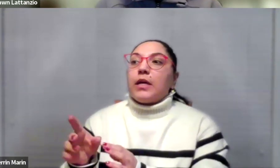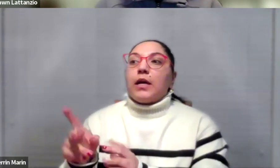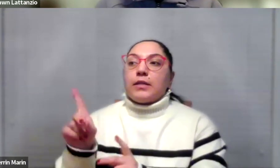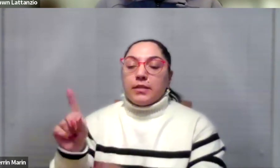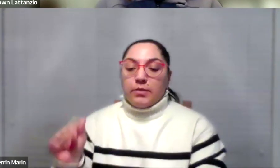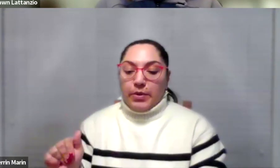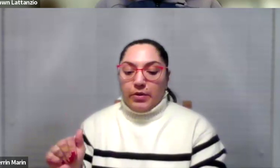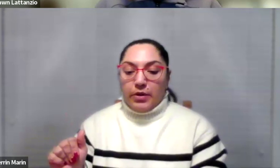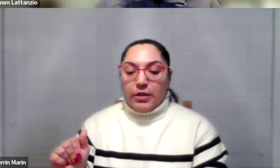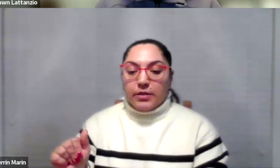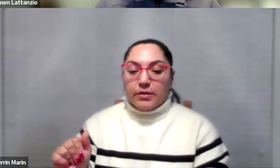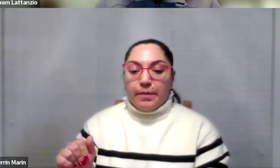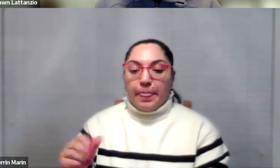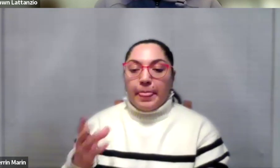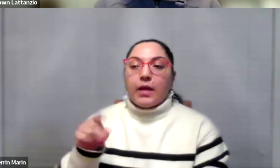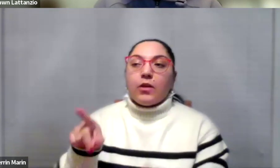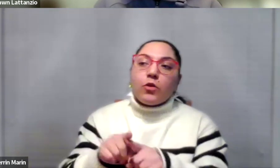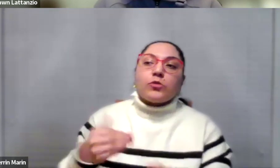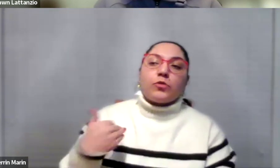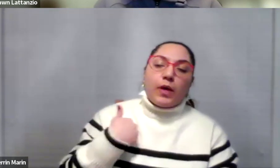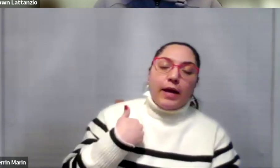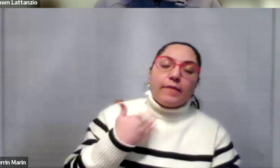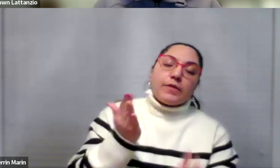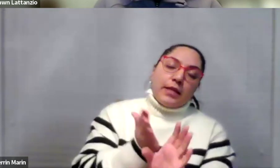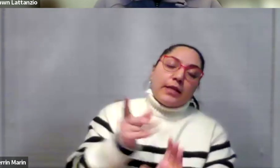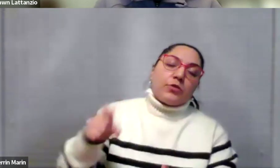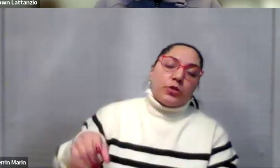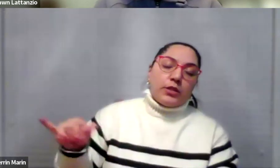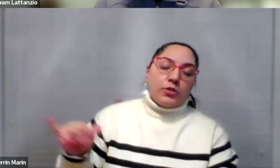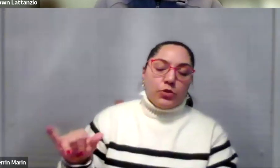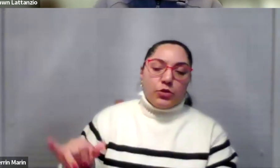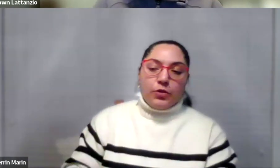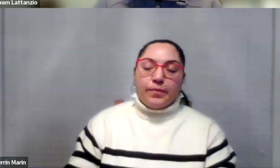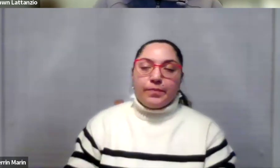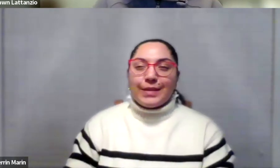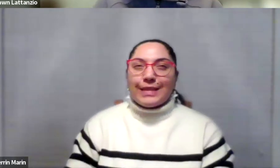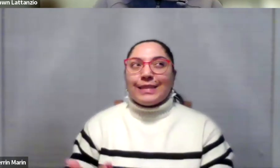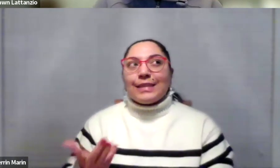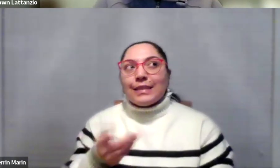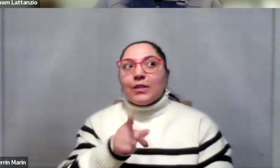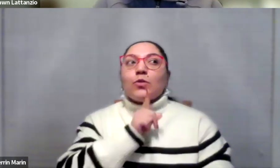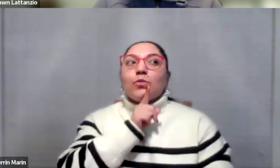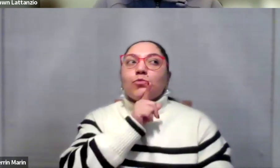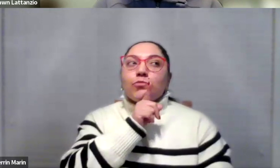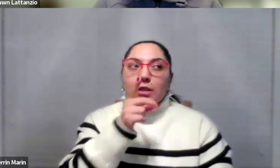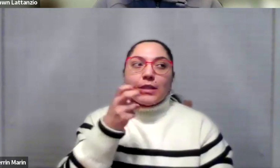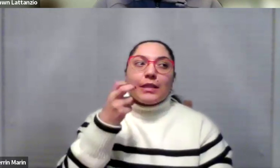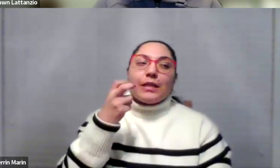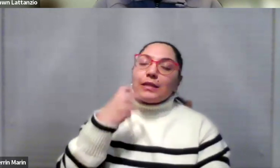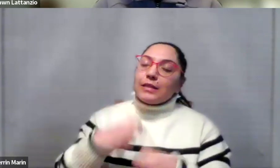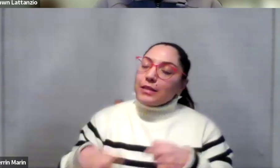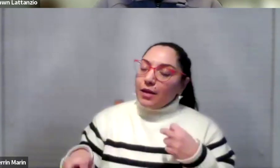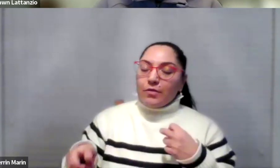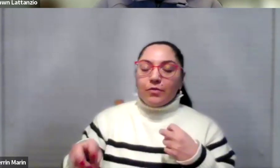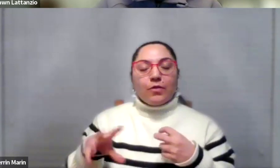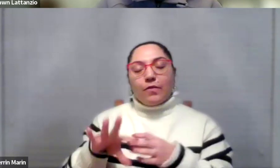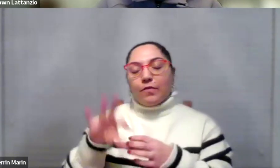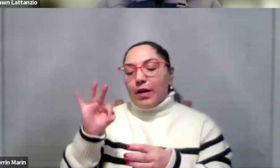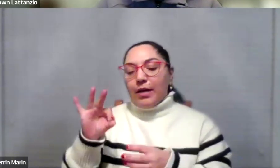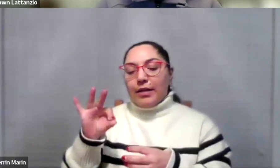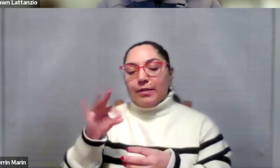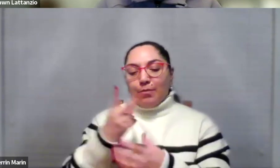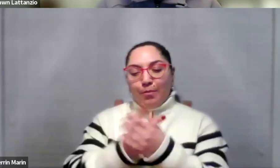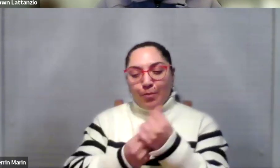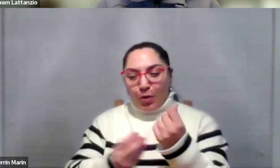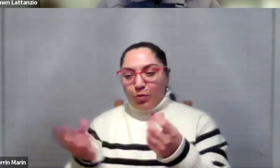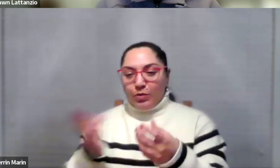psychiatric needs. It's a tough finding that care piece has been a challenge,